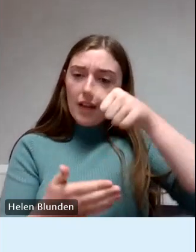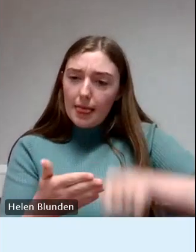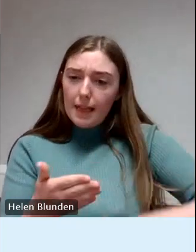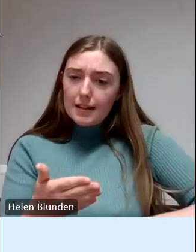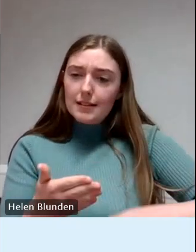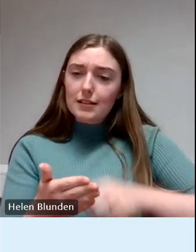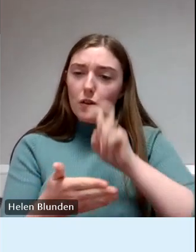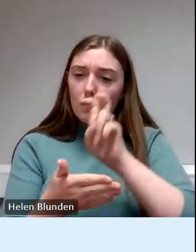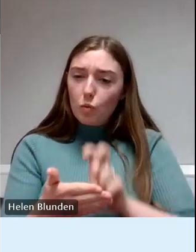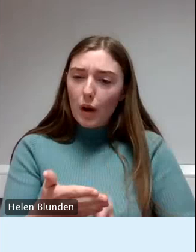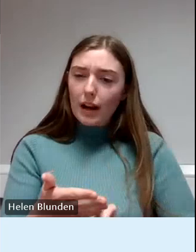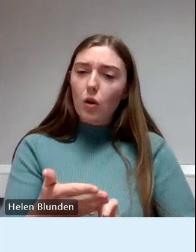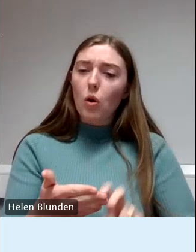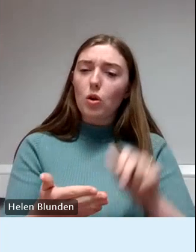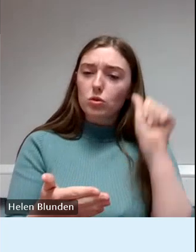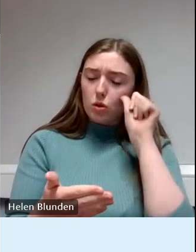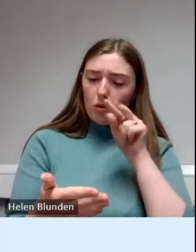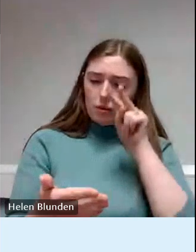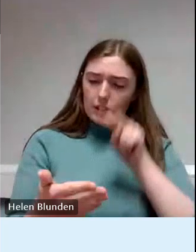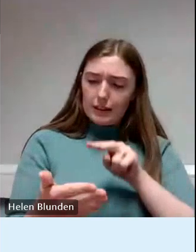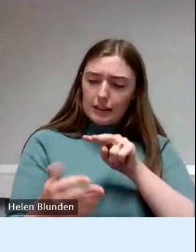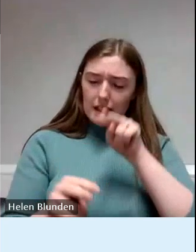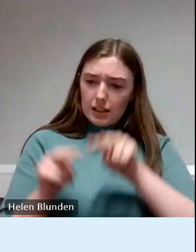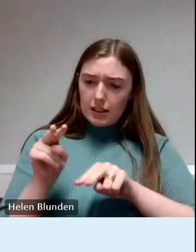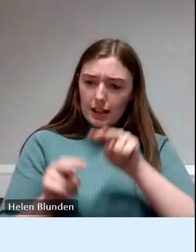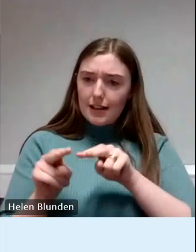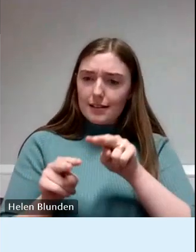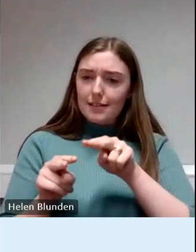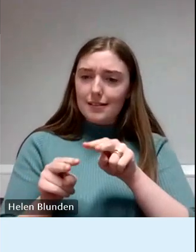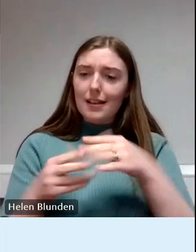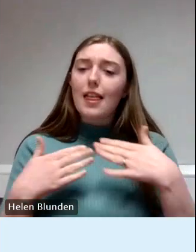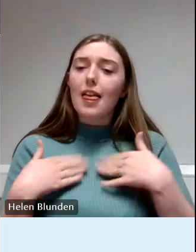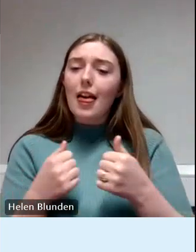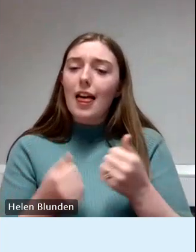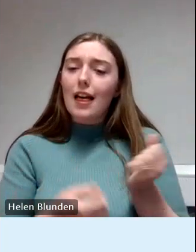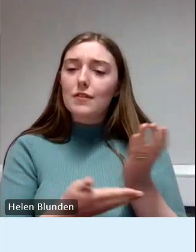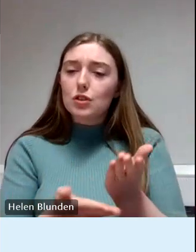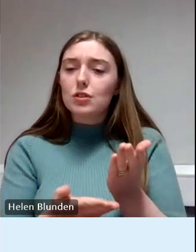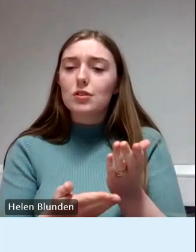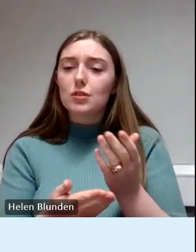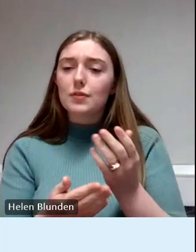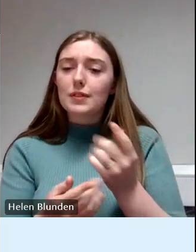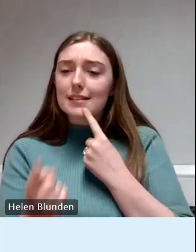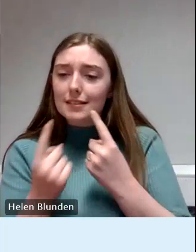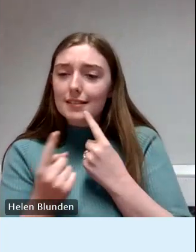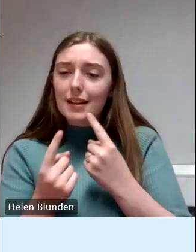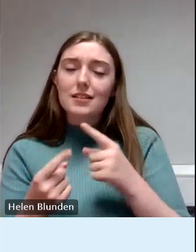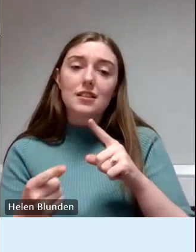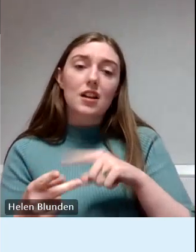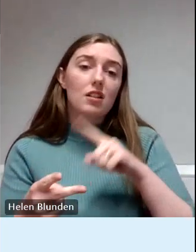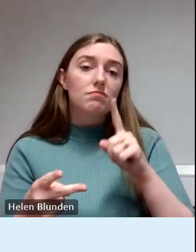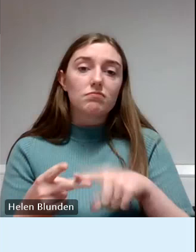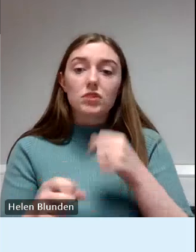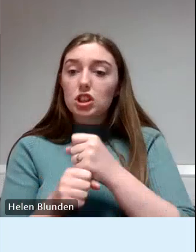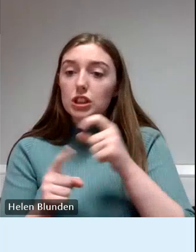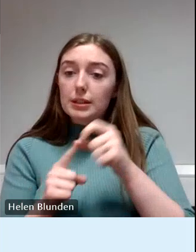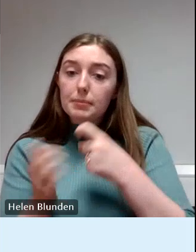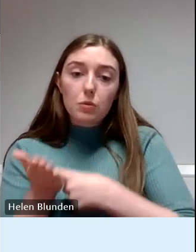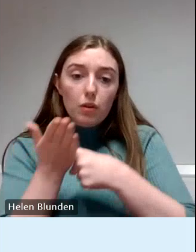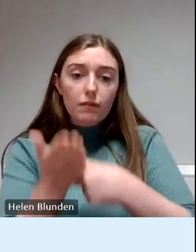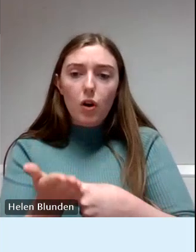access to in terms of health service data and referrals from GPs and referrals to specialties. And